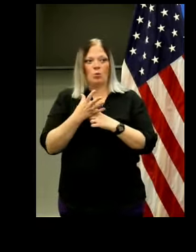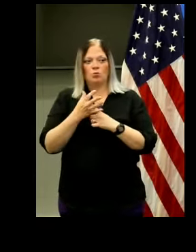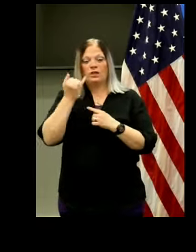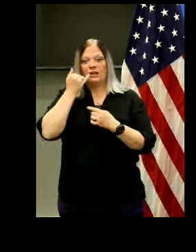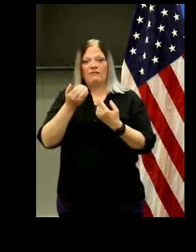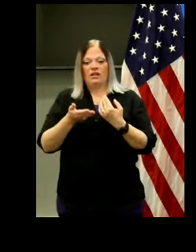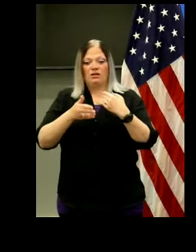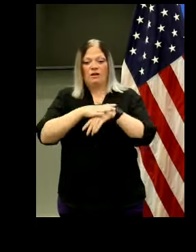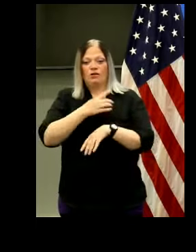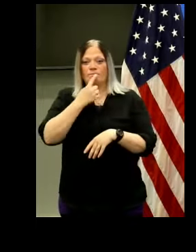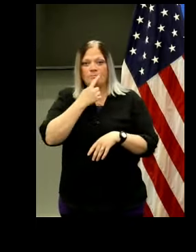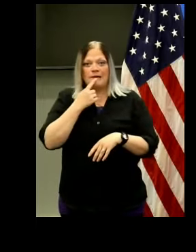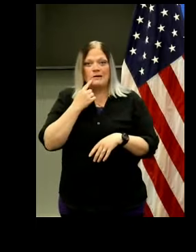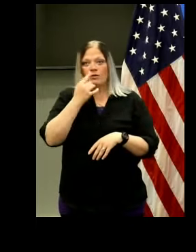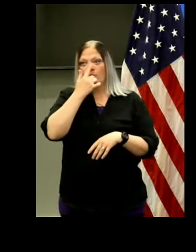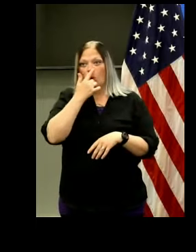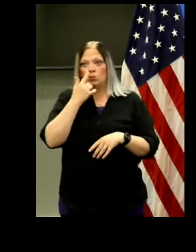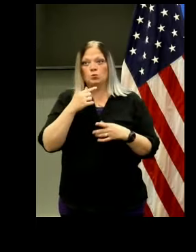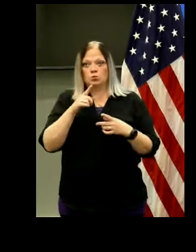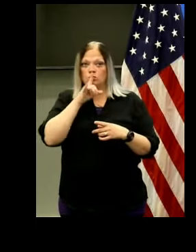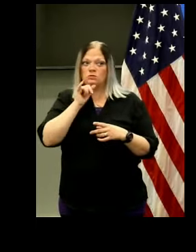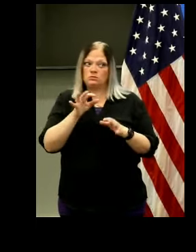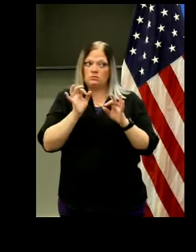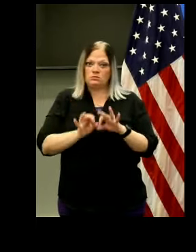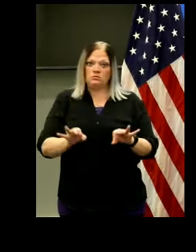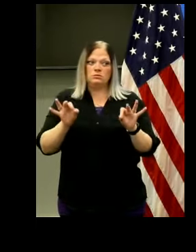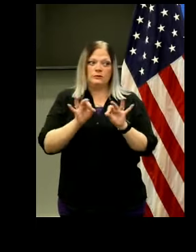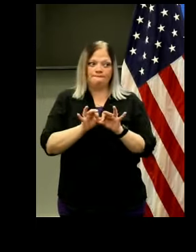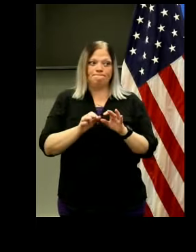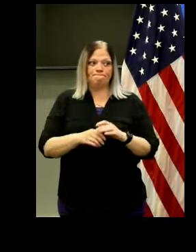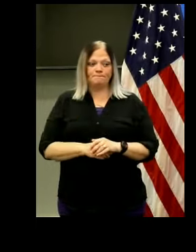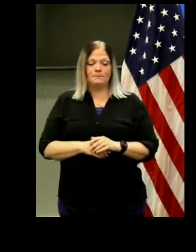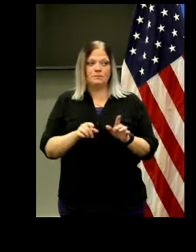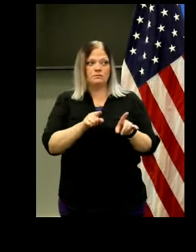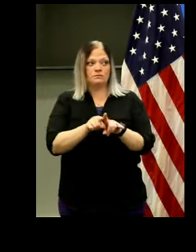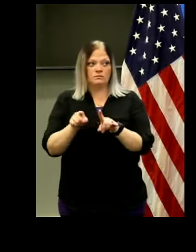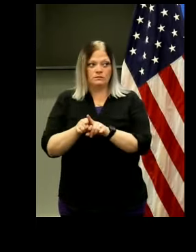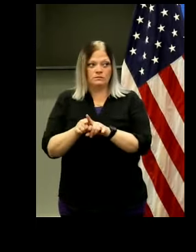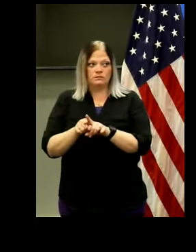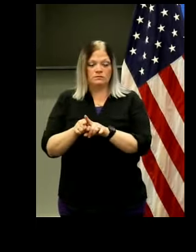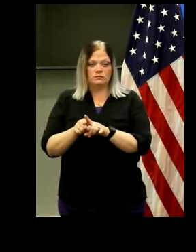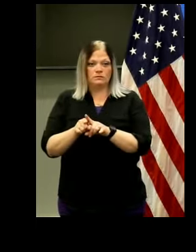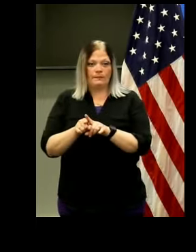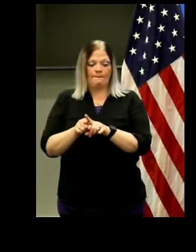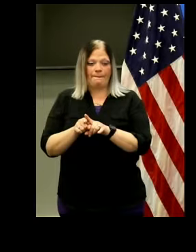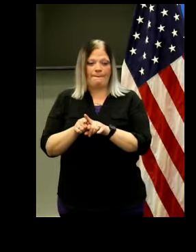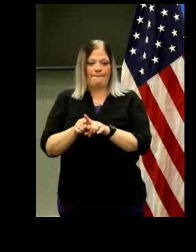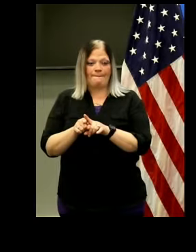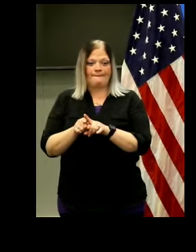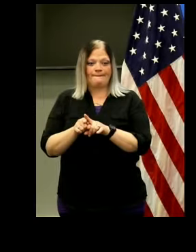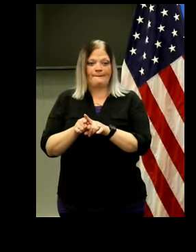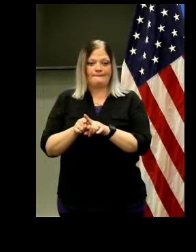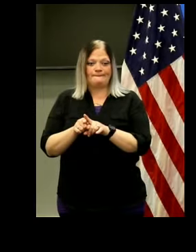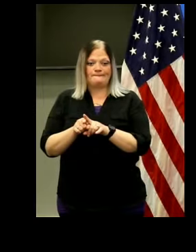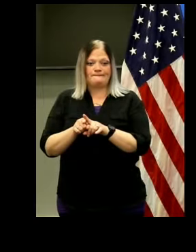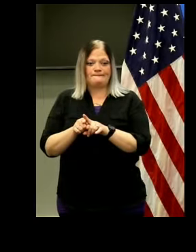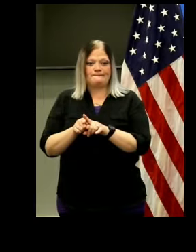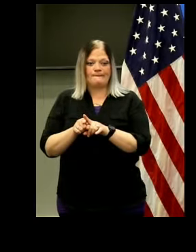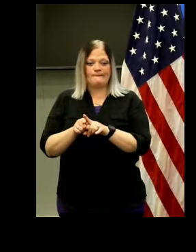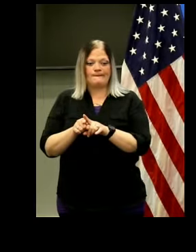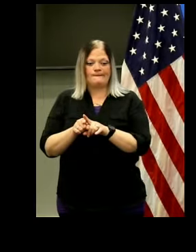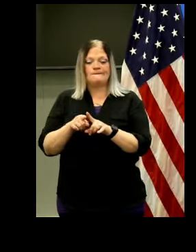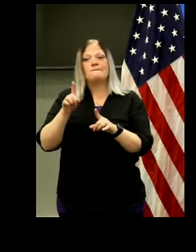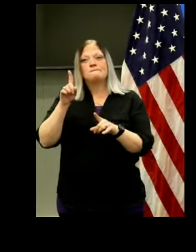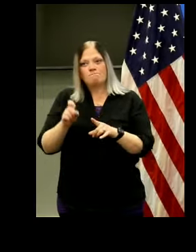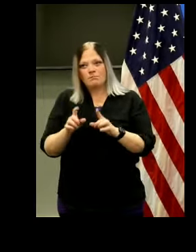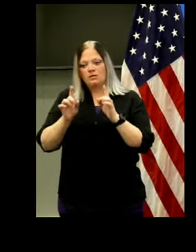your mouth and your nose. That's really important. And also in conjunction with physical distancing.